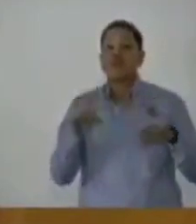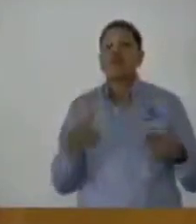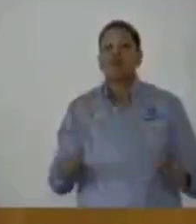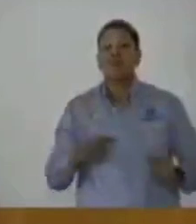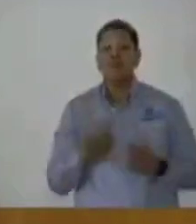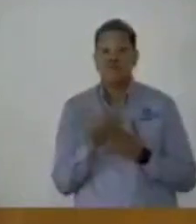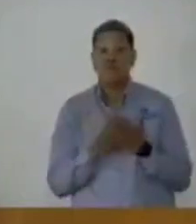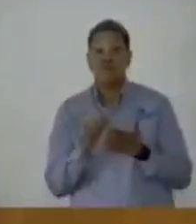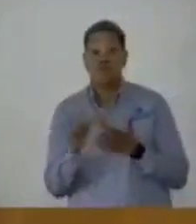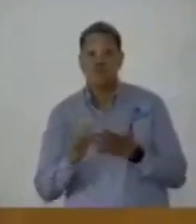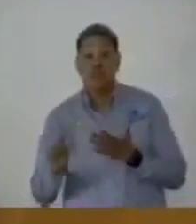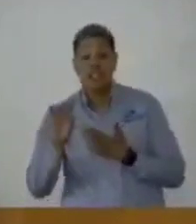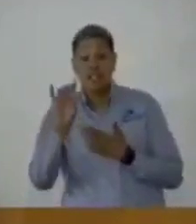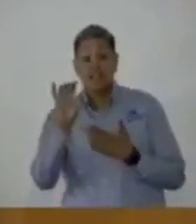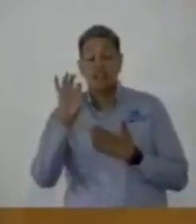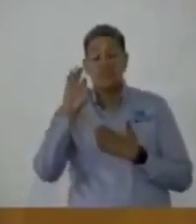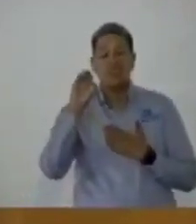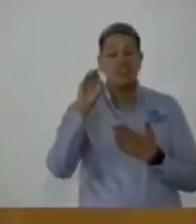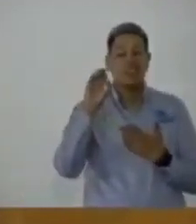and grants,